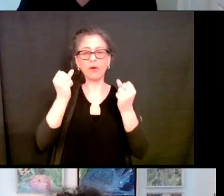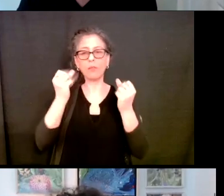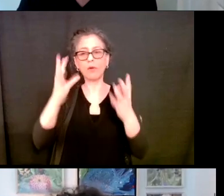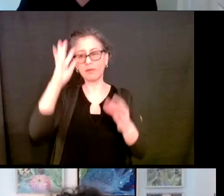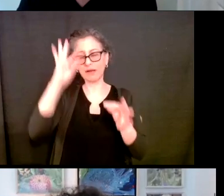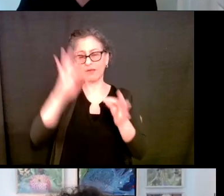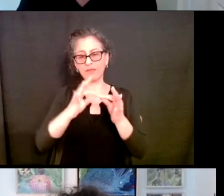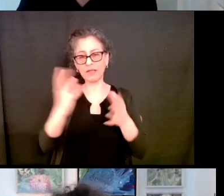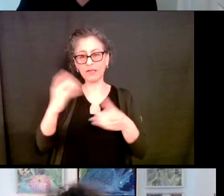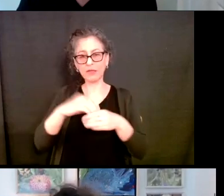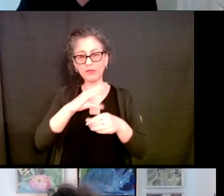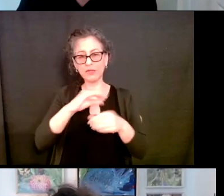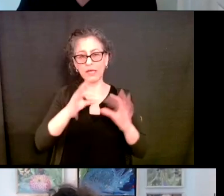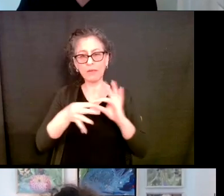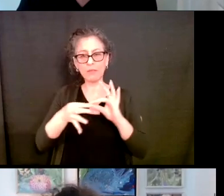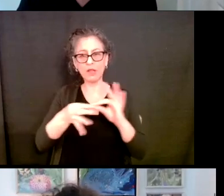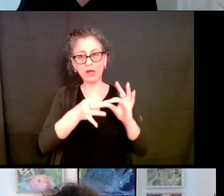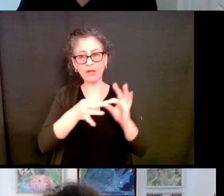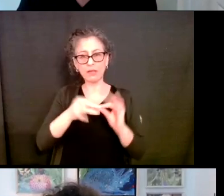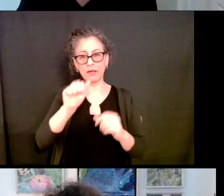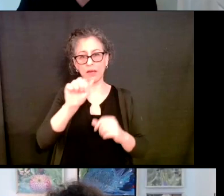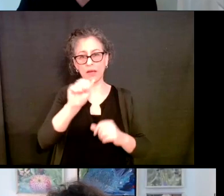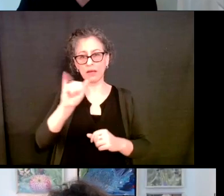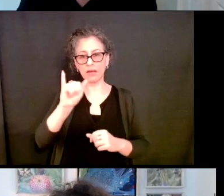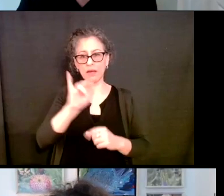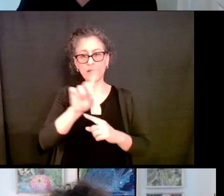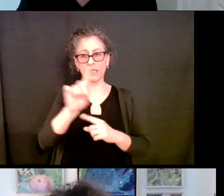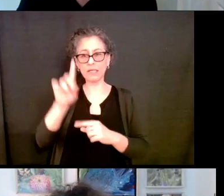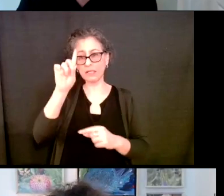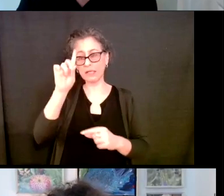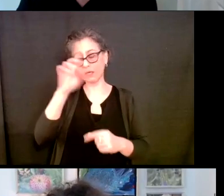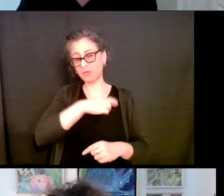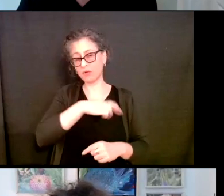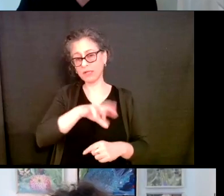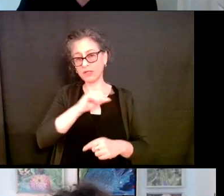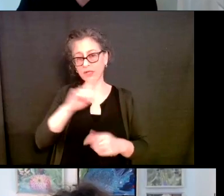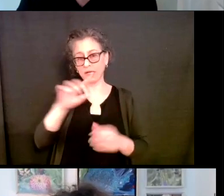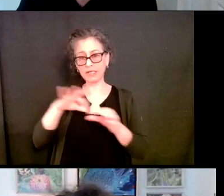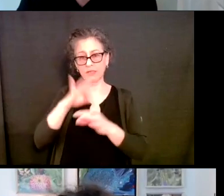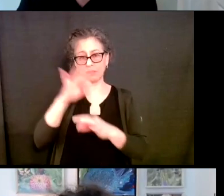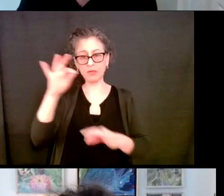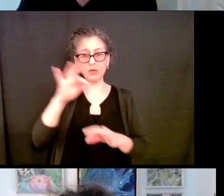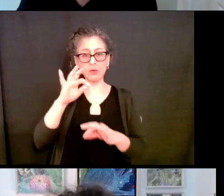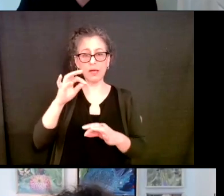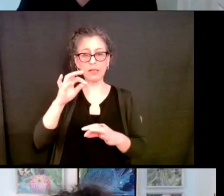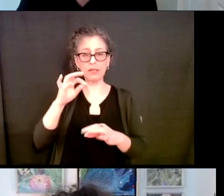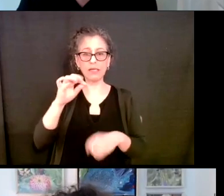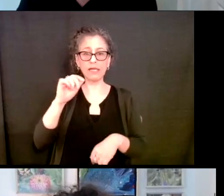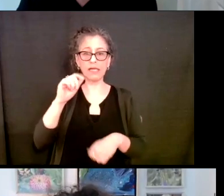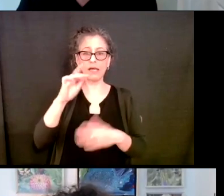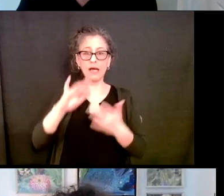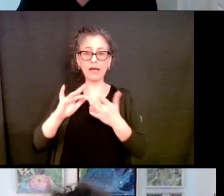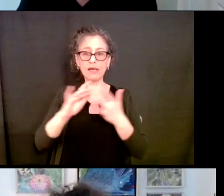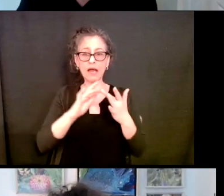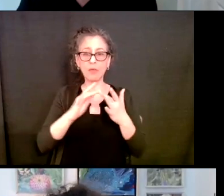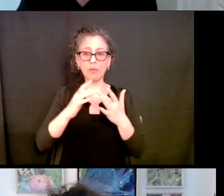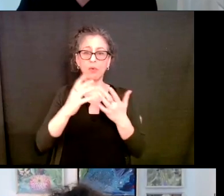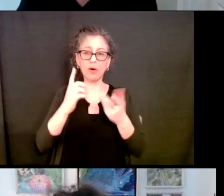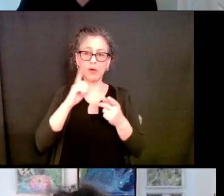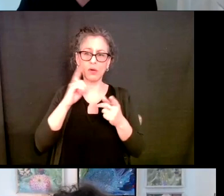belonging. The AAIDD Religion and Spirituality Interest Network works for recognition